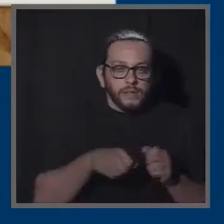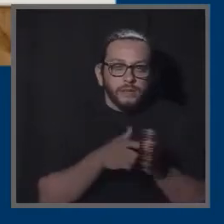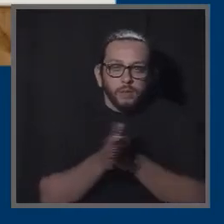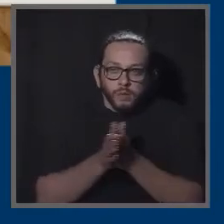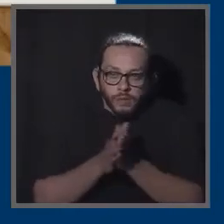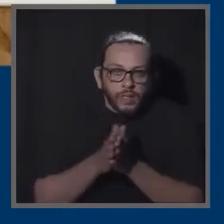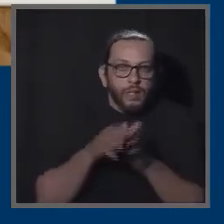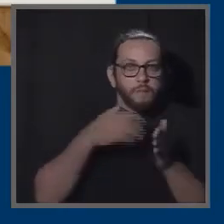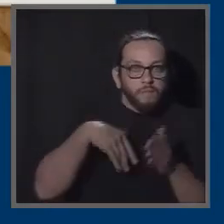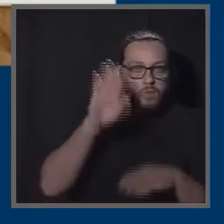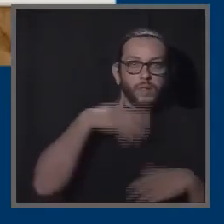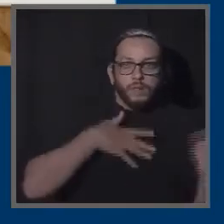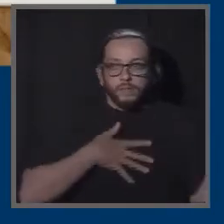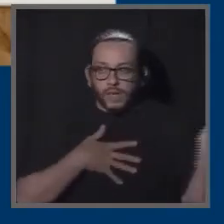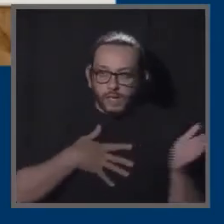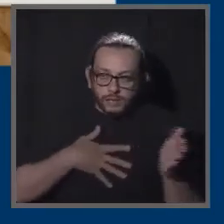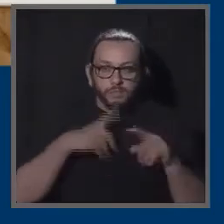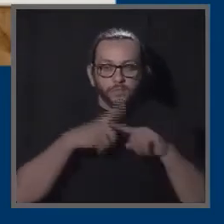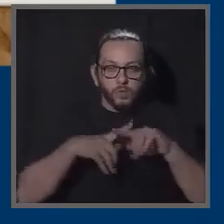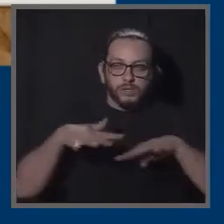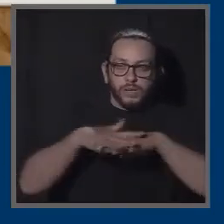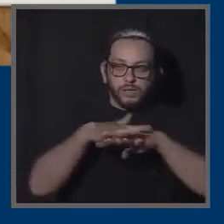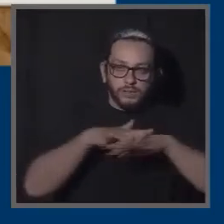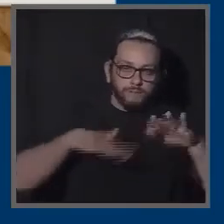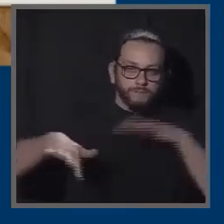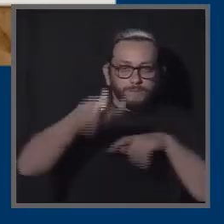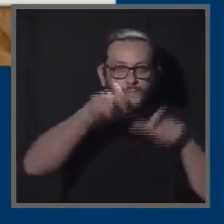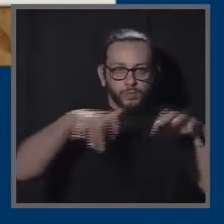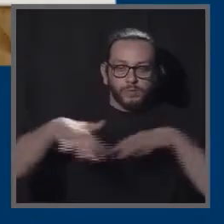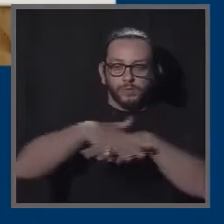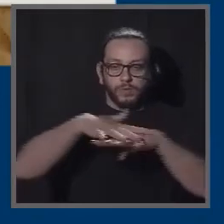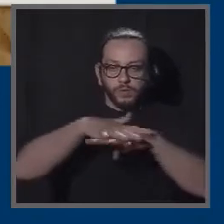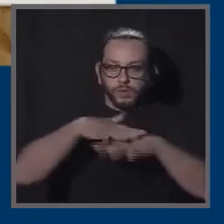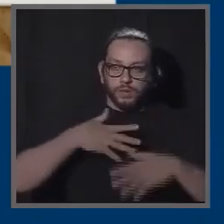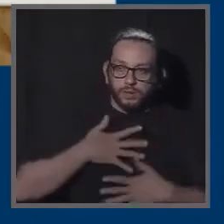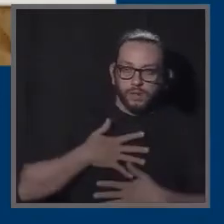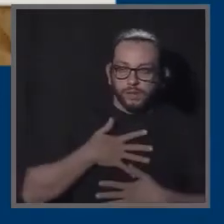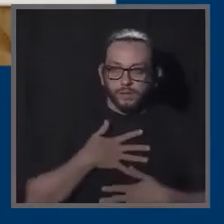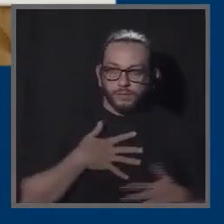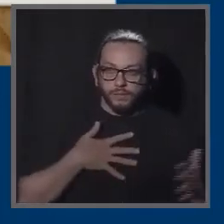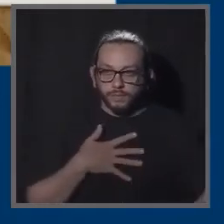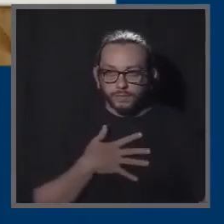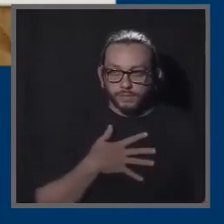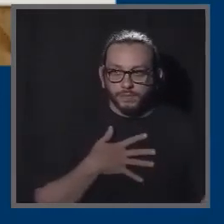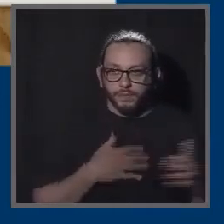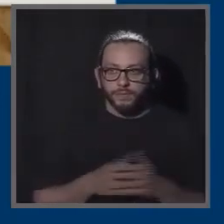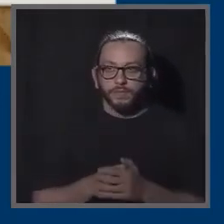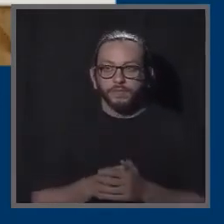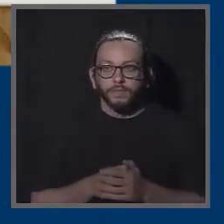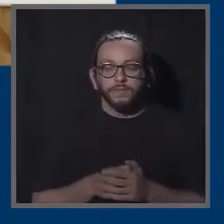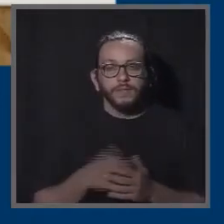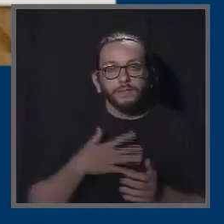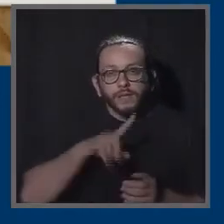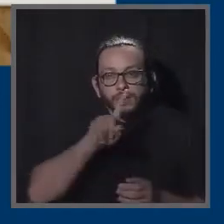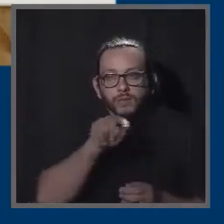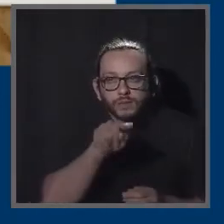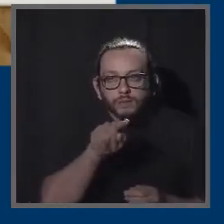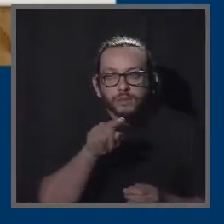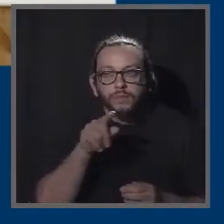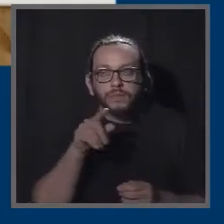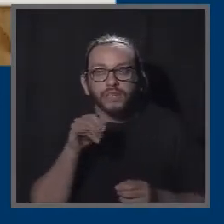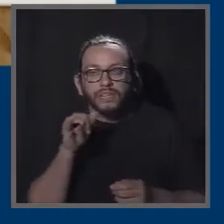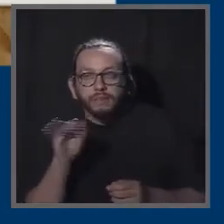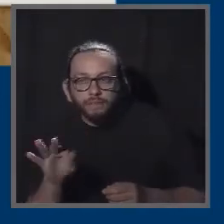this network of dancers made use of. So then this poses questions in terms of if cultural democracy is a